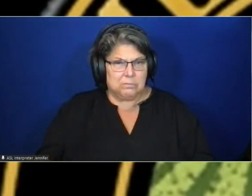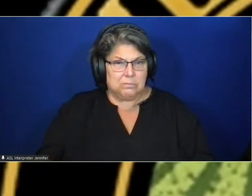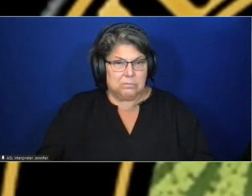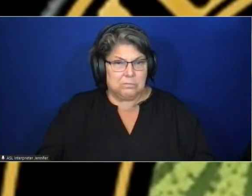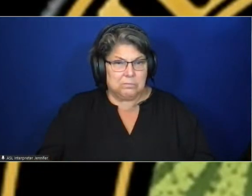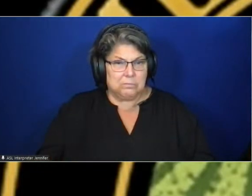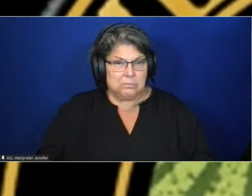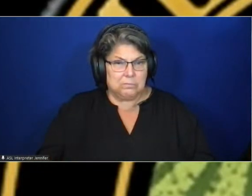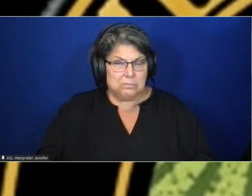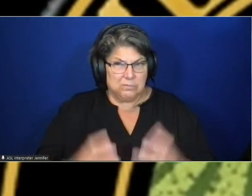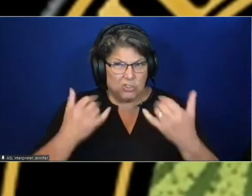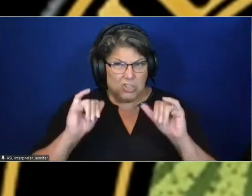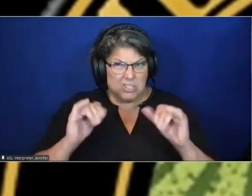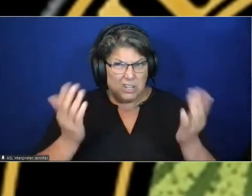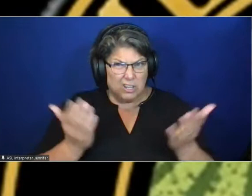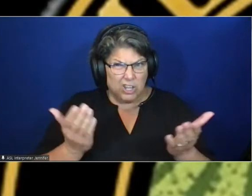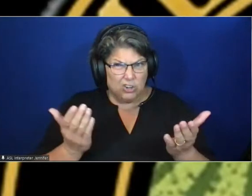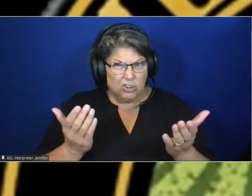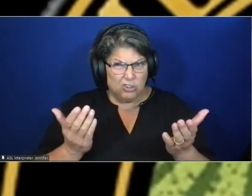Is she still on the call?